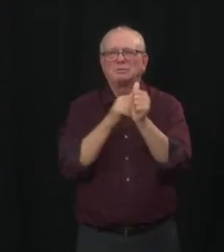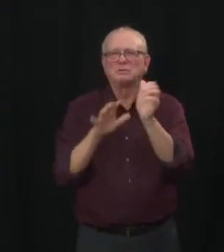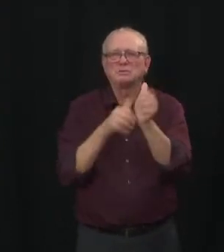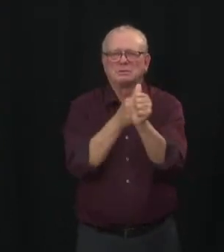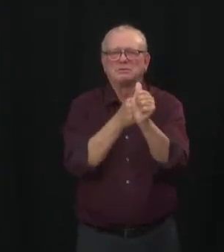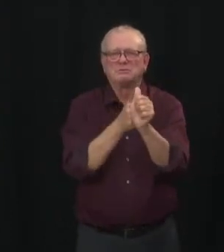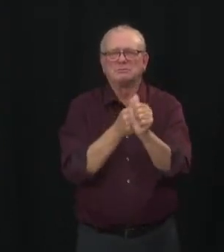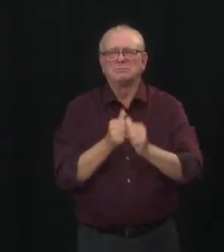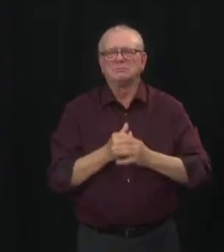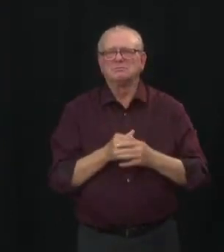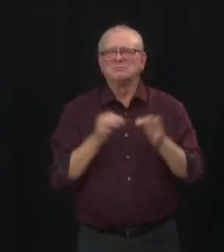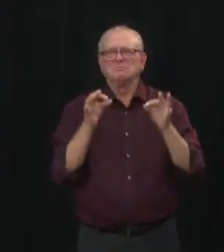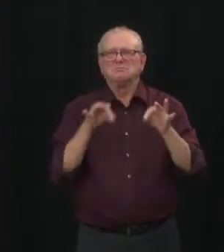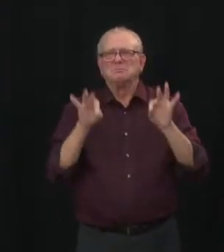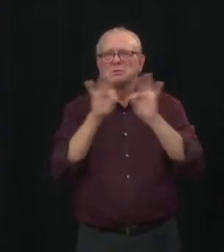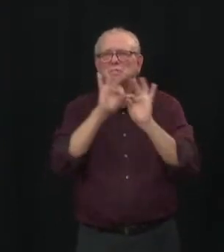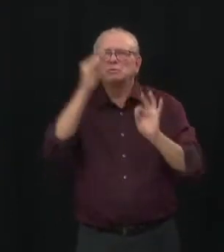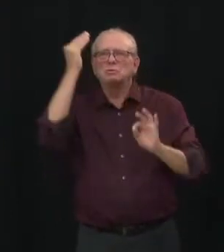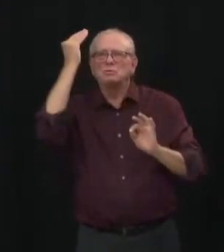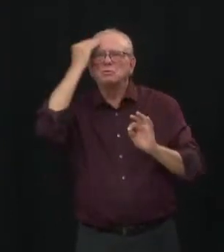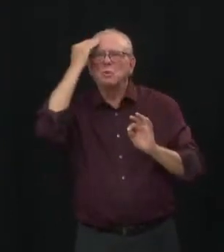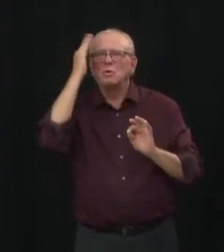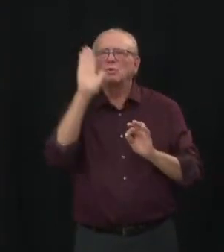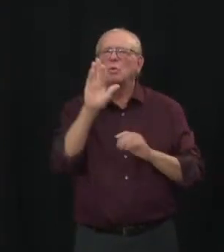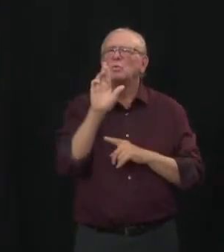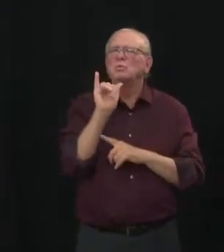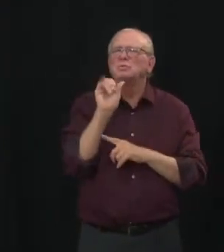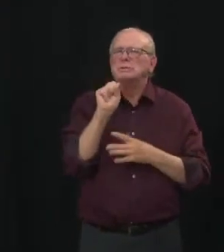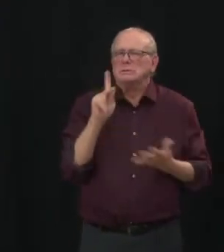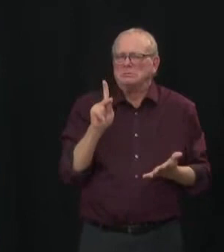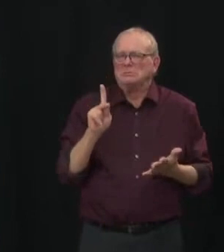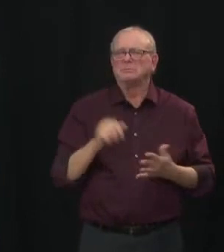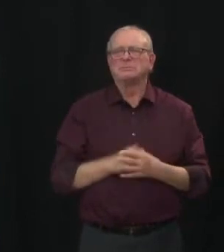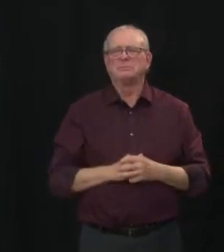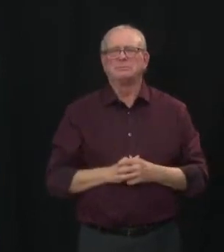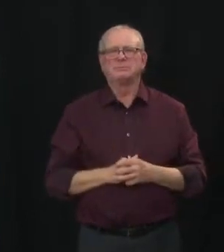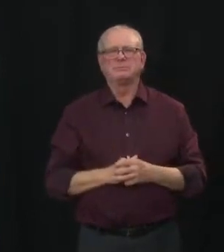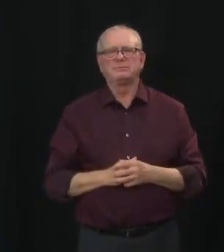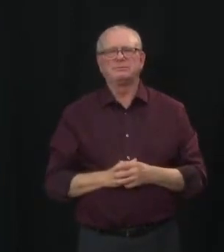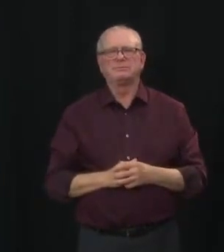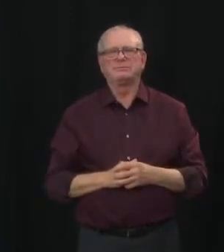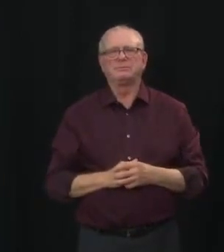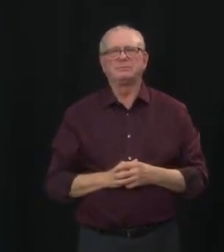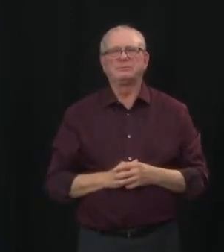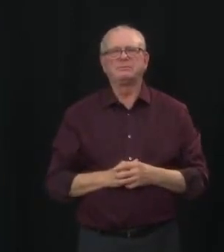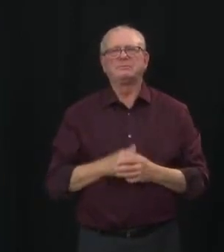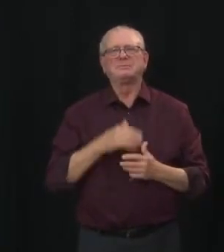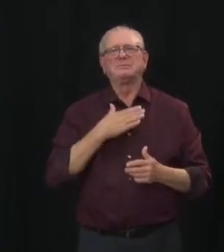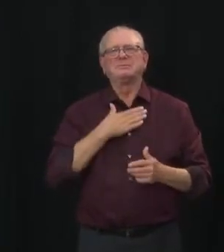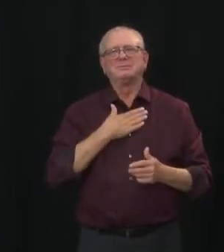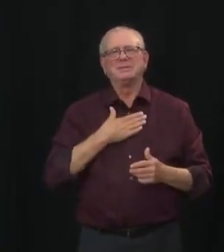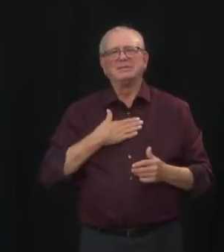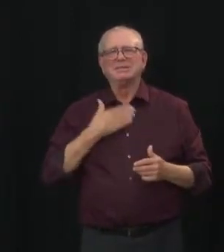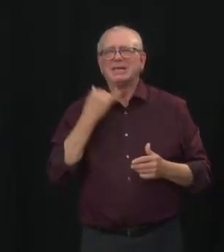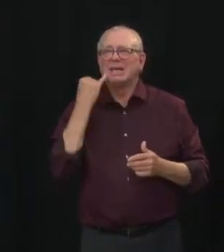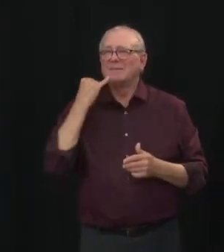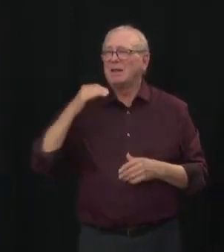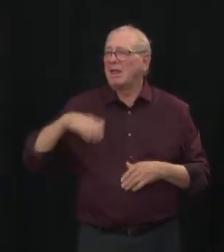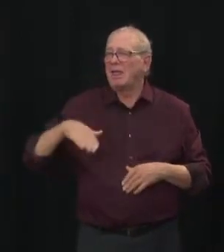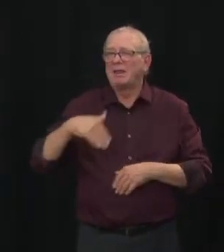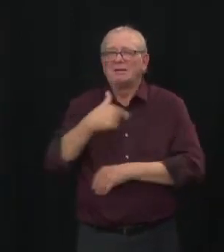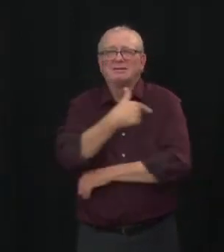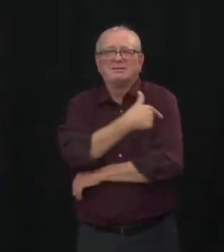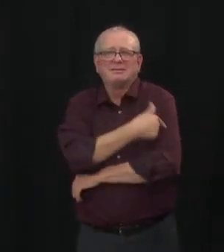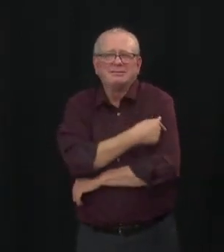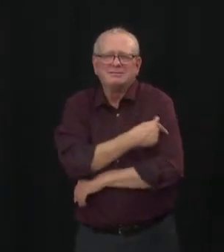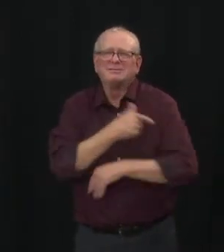live. I also ask that we please get all doses of COVID-19 vaccine that we're eligible for. These